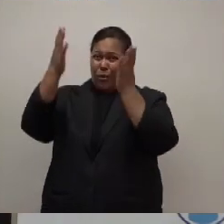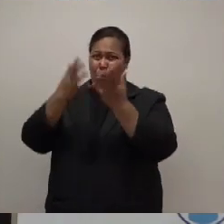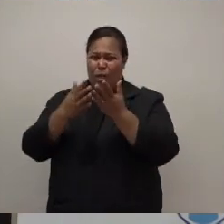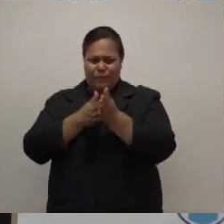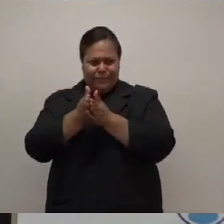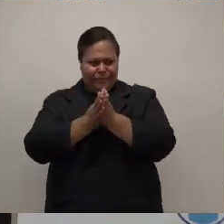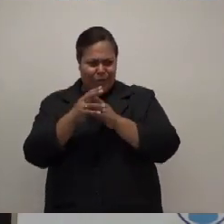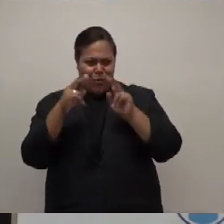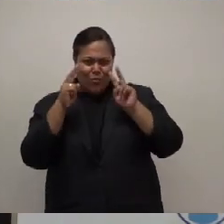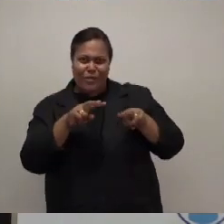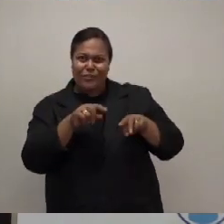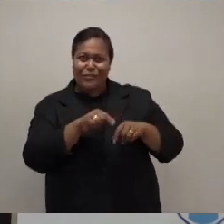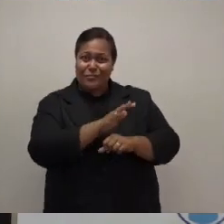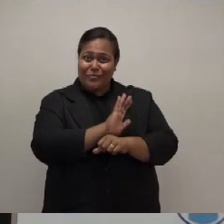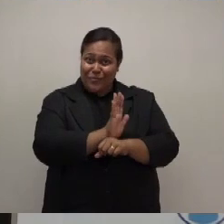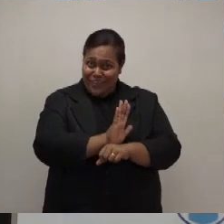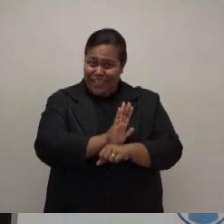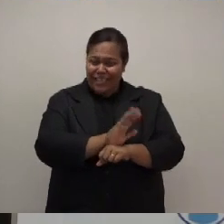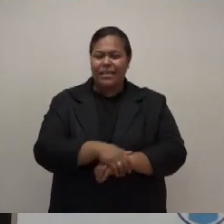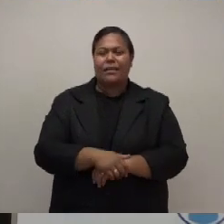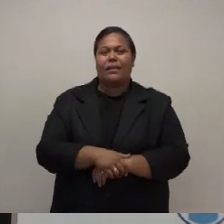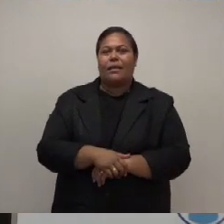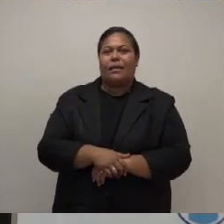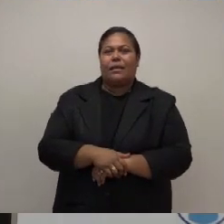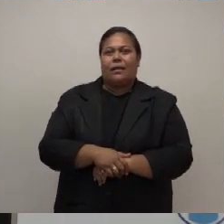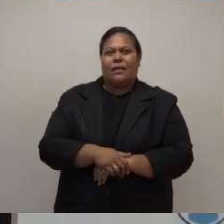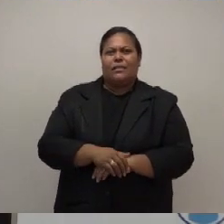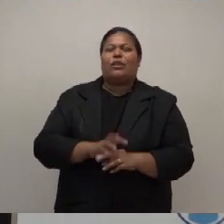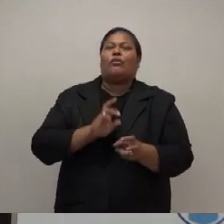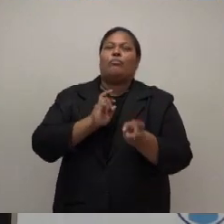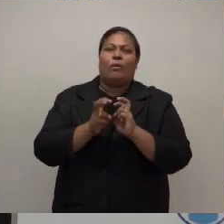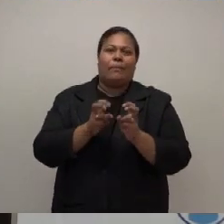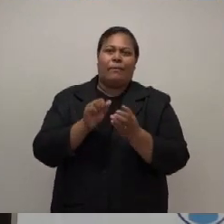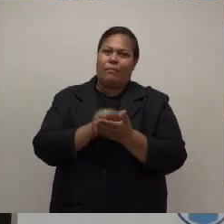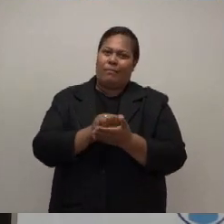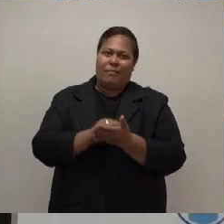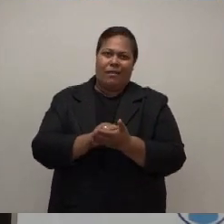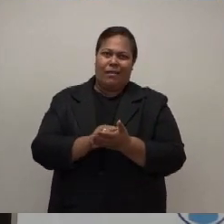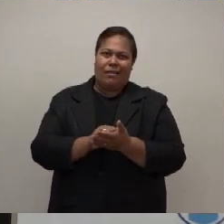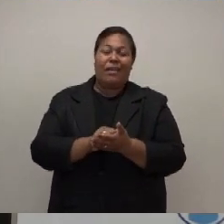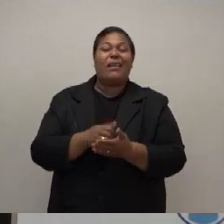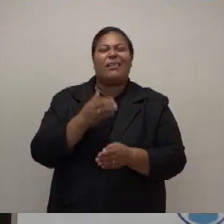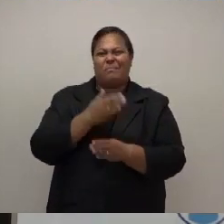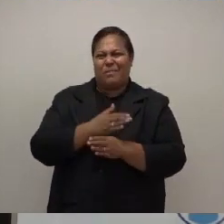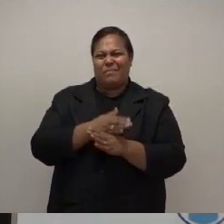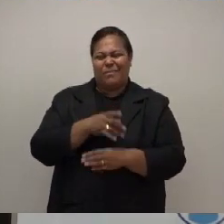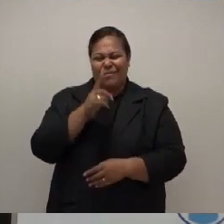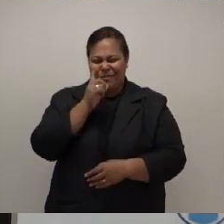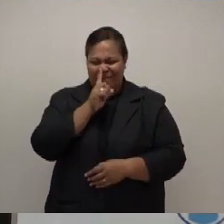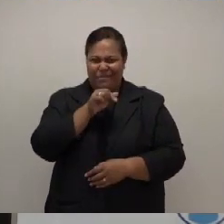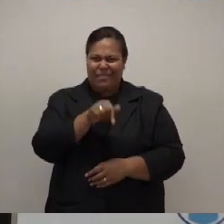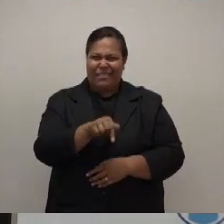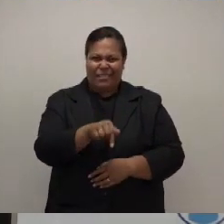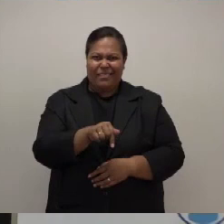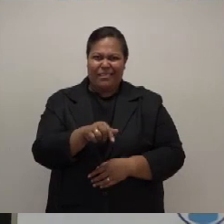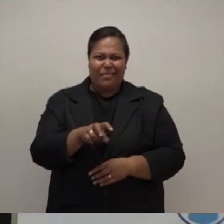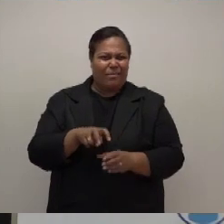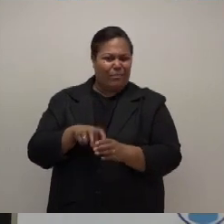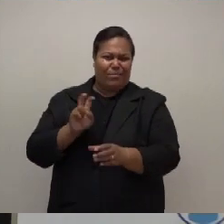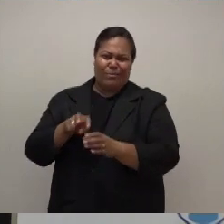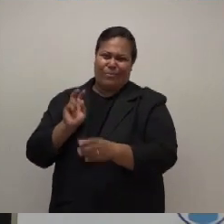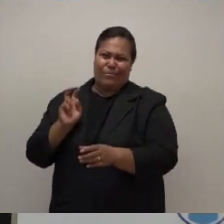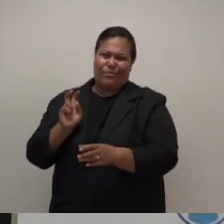anxious anticipation. It was a blow to the hundreds of Fijians who work as crew on set and the communities that